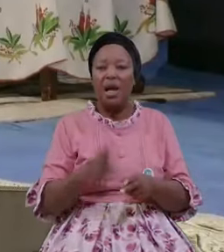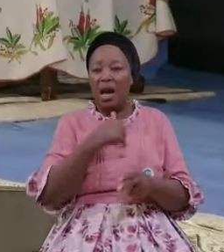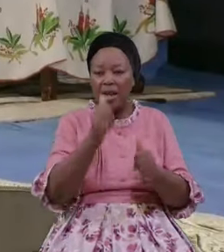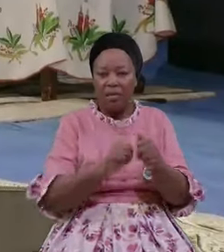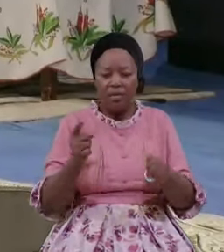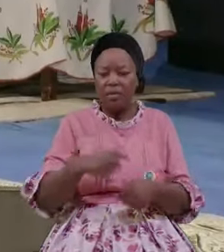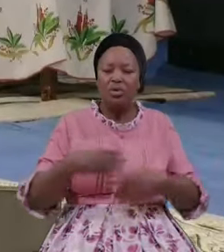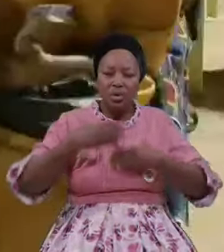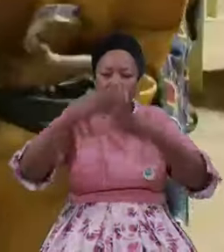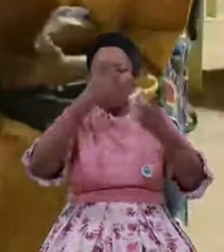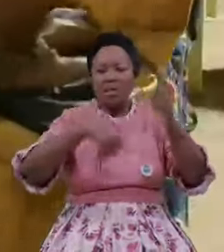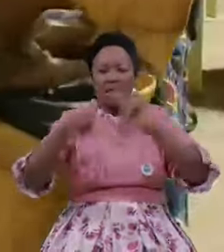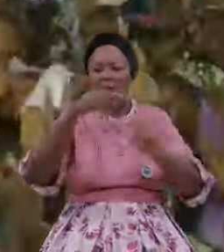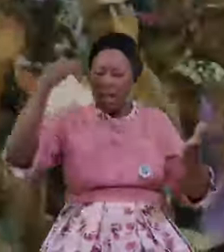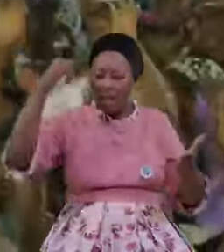said,